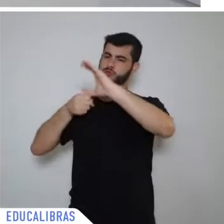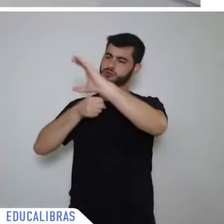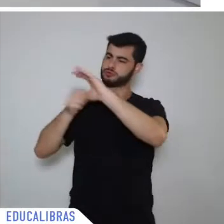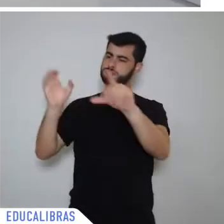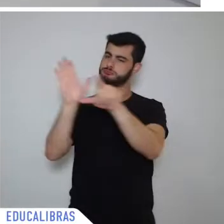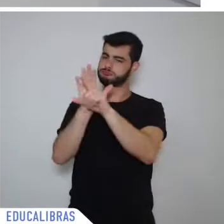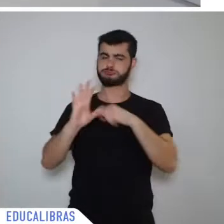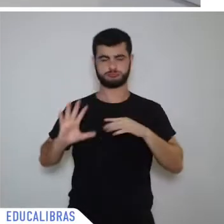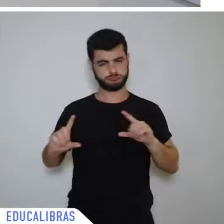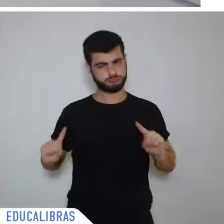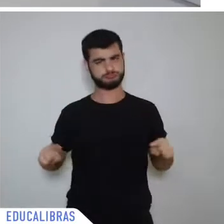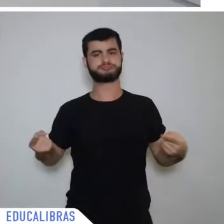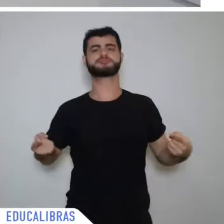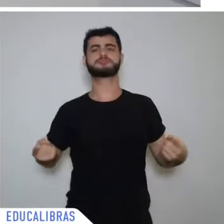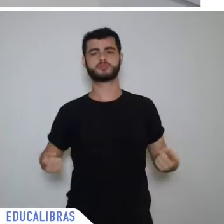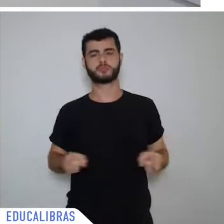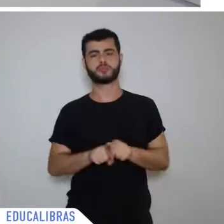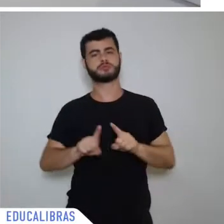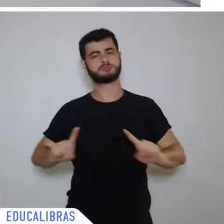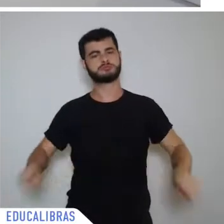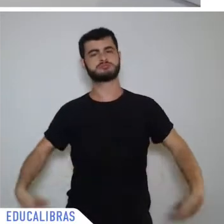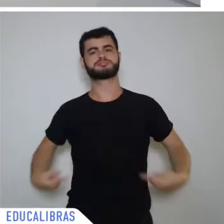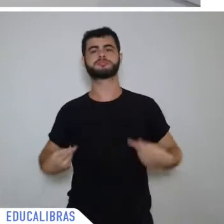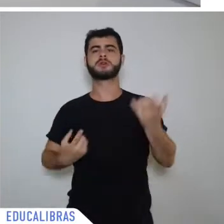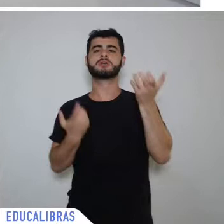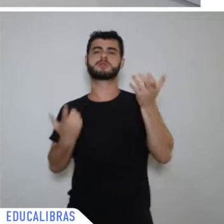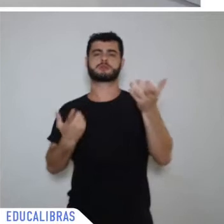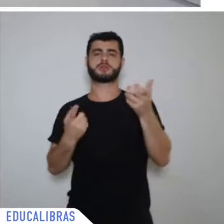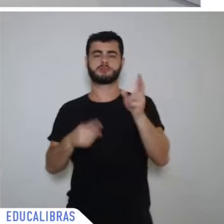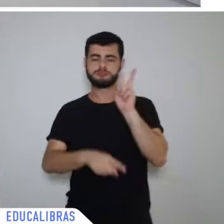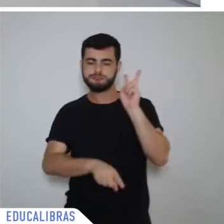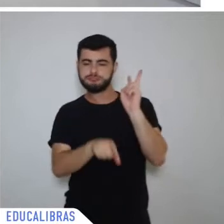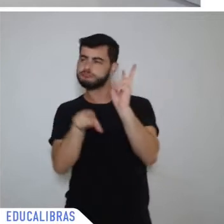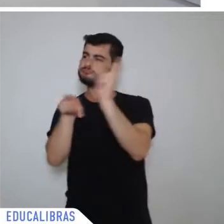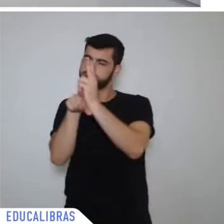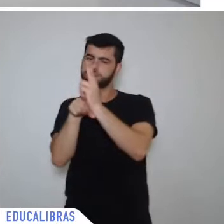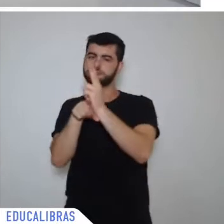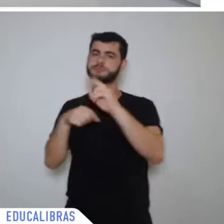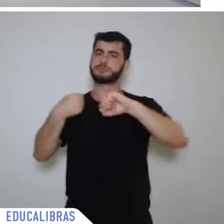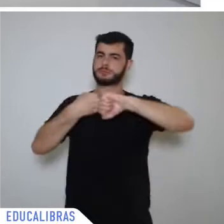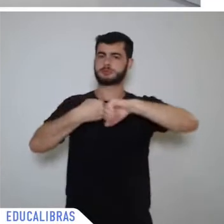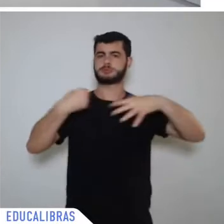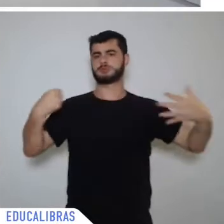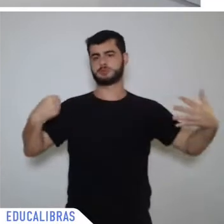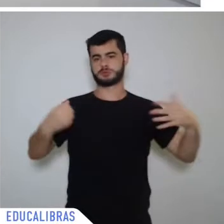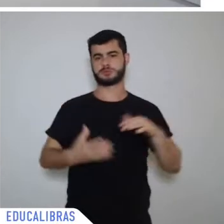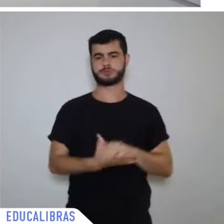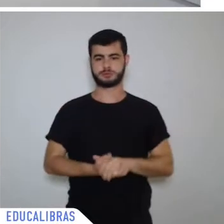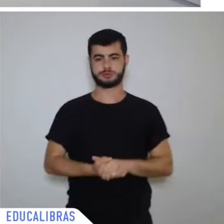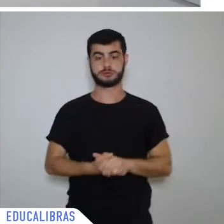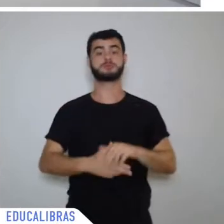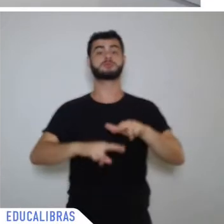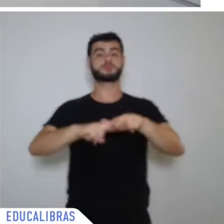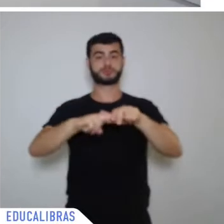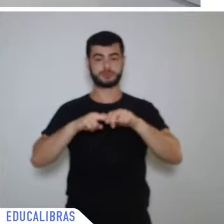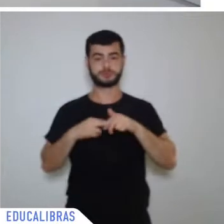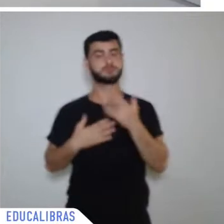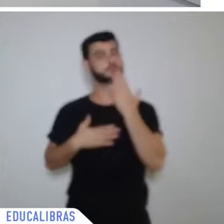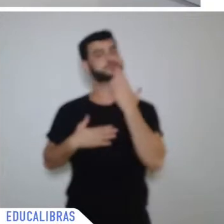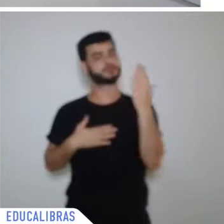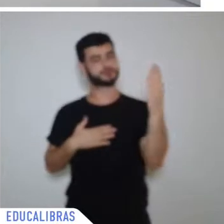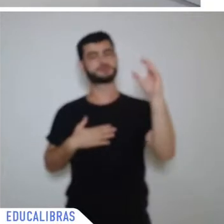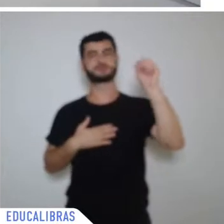We reinforce our vigilance over the democratic institutions. So we